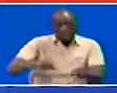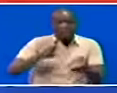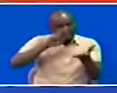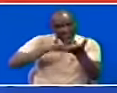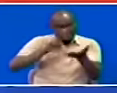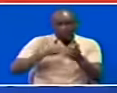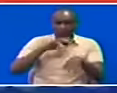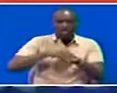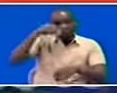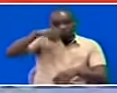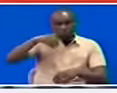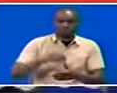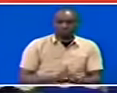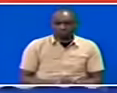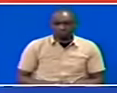ashike kura.